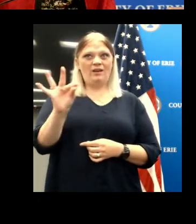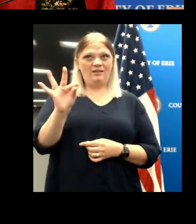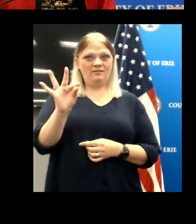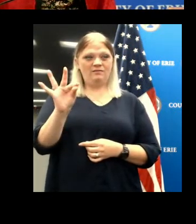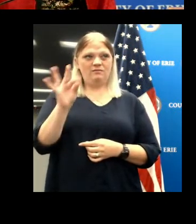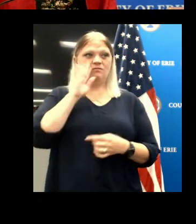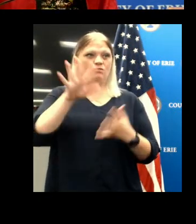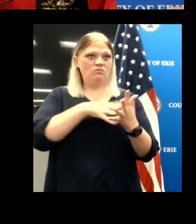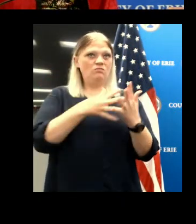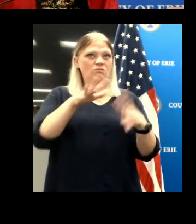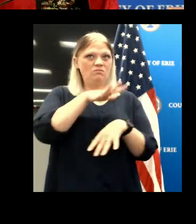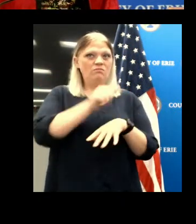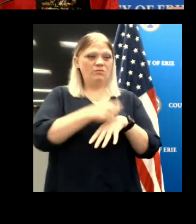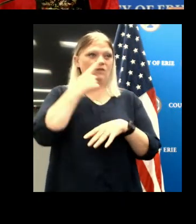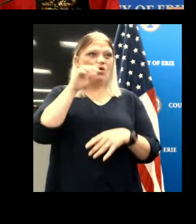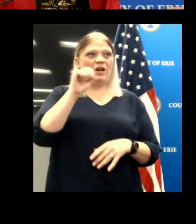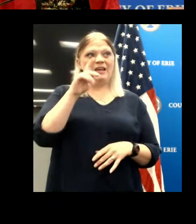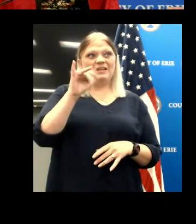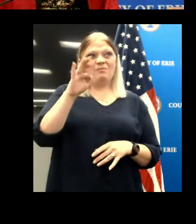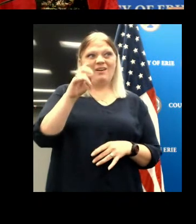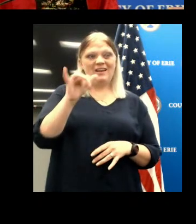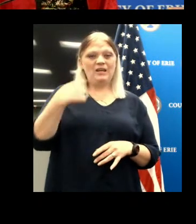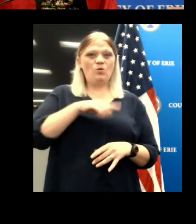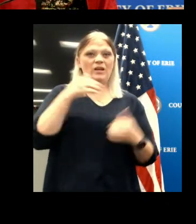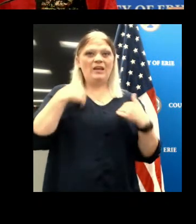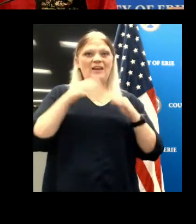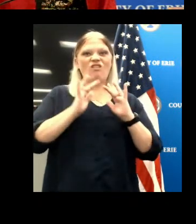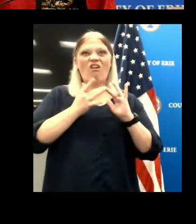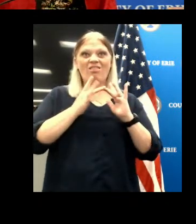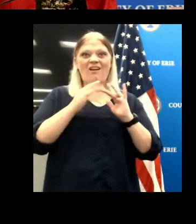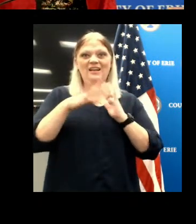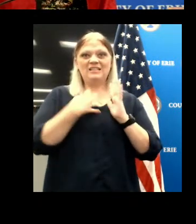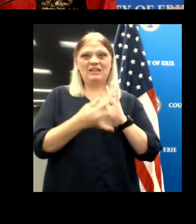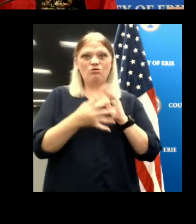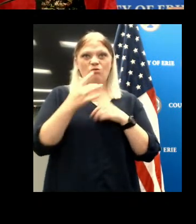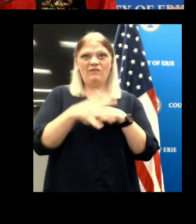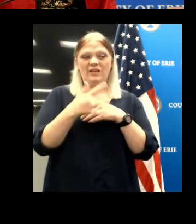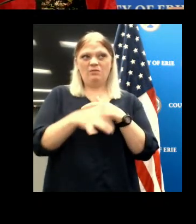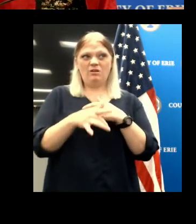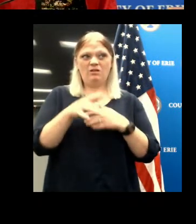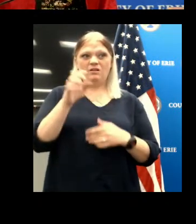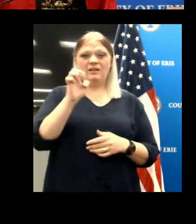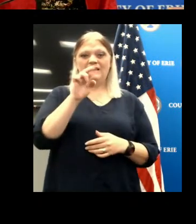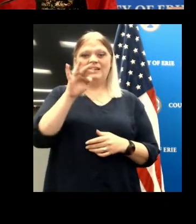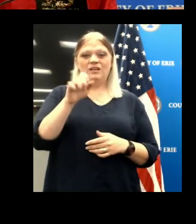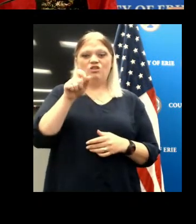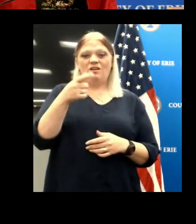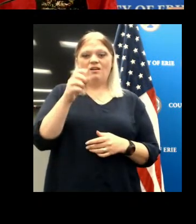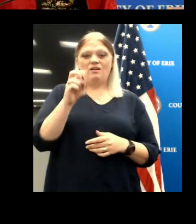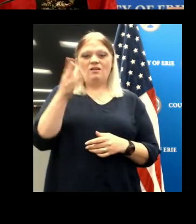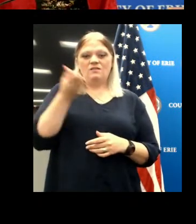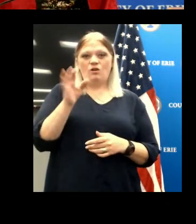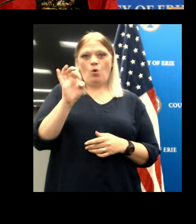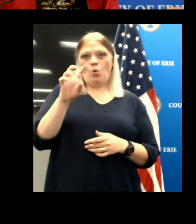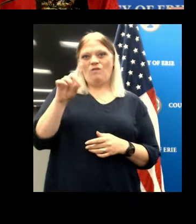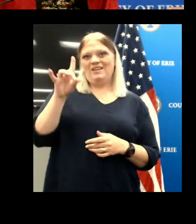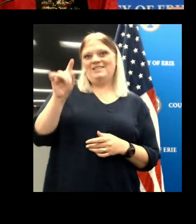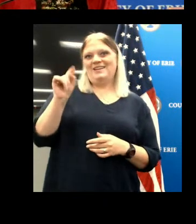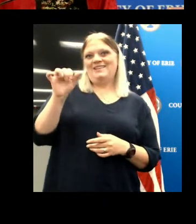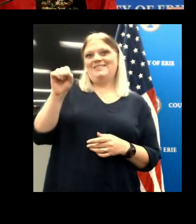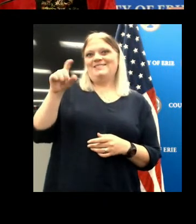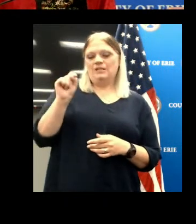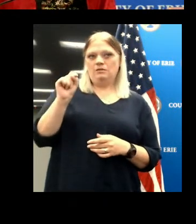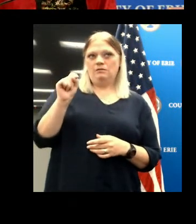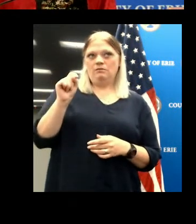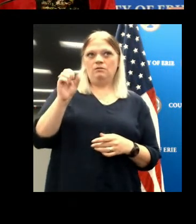716-858-2929 to schedule for the antibody test. We actually have online scheduling available at erie.gov/COVID-test. So